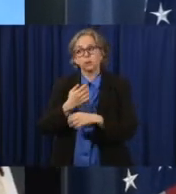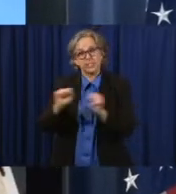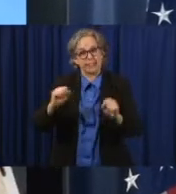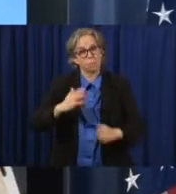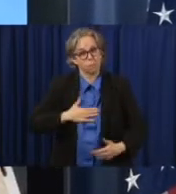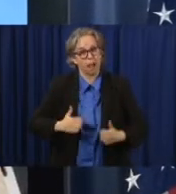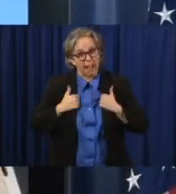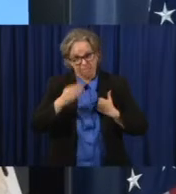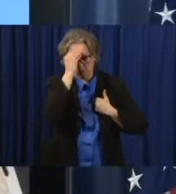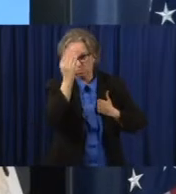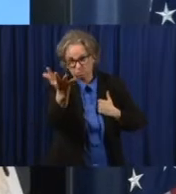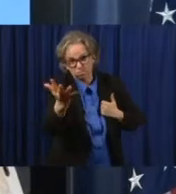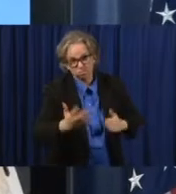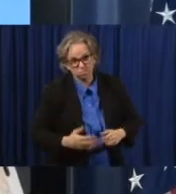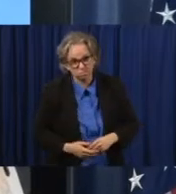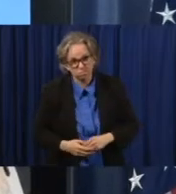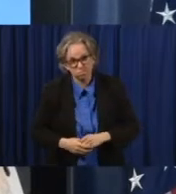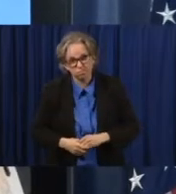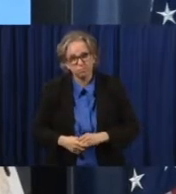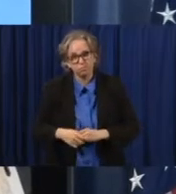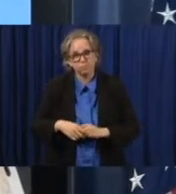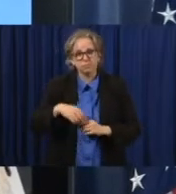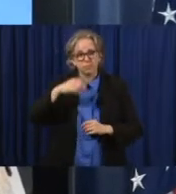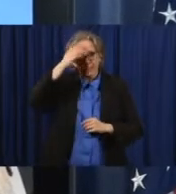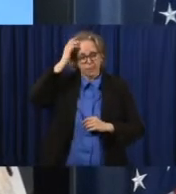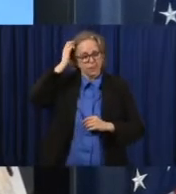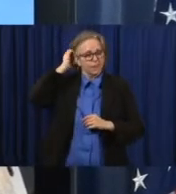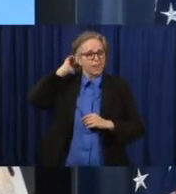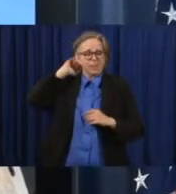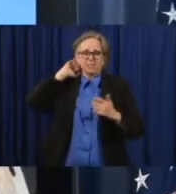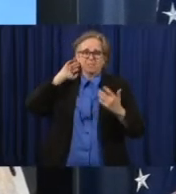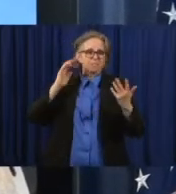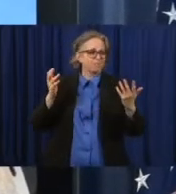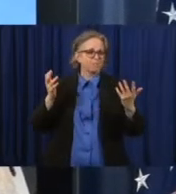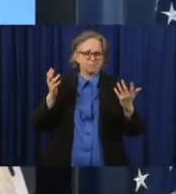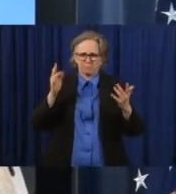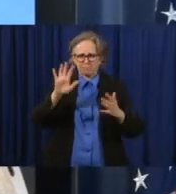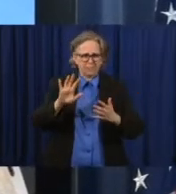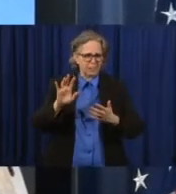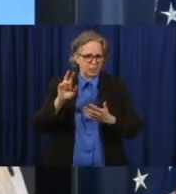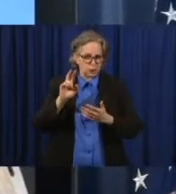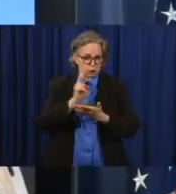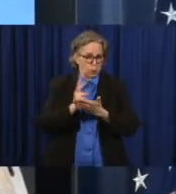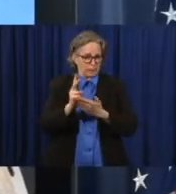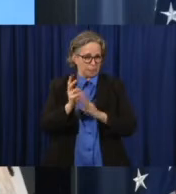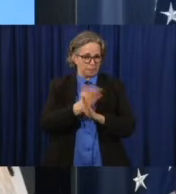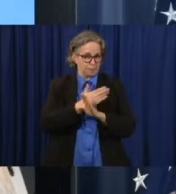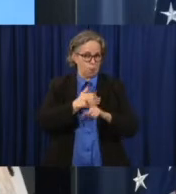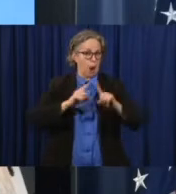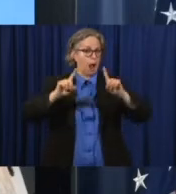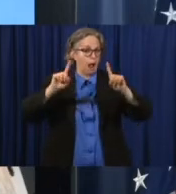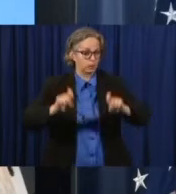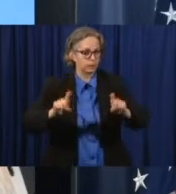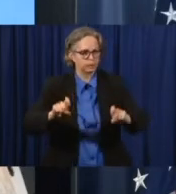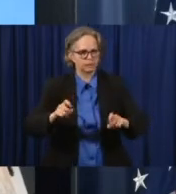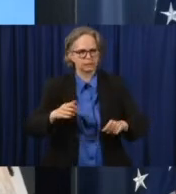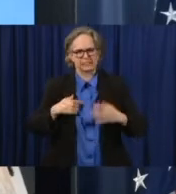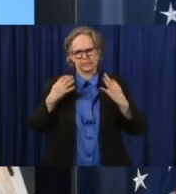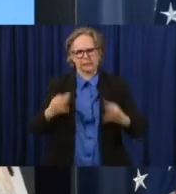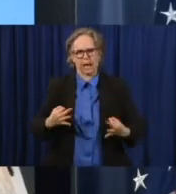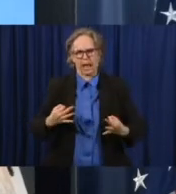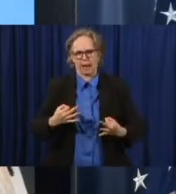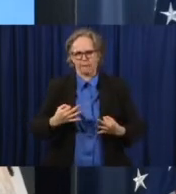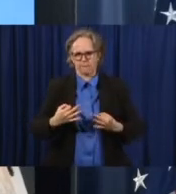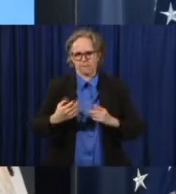put myself in a self-quarantine 2 weeks before I knew anything was going to happen with the state of